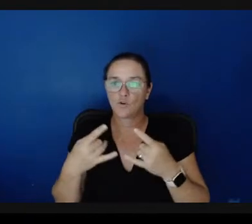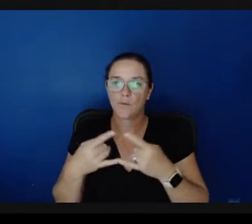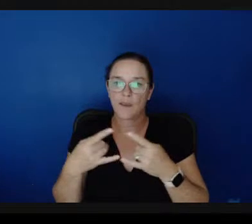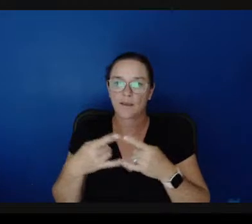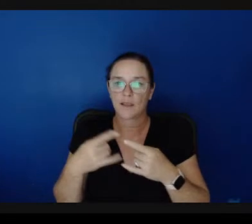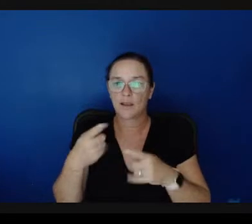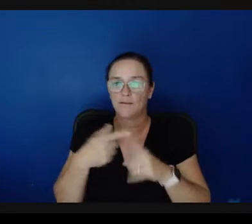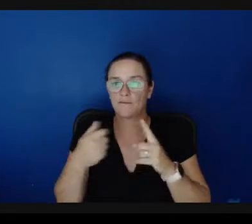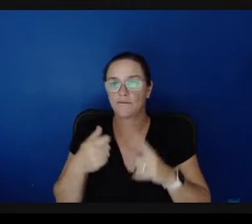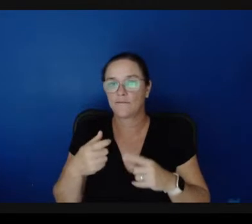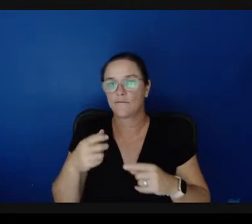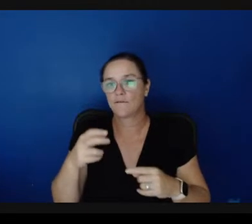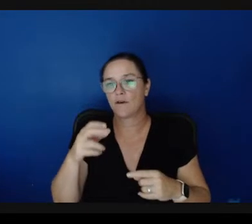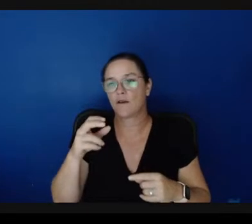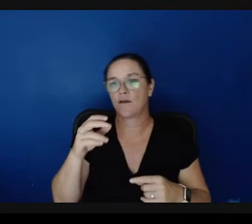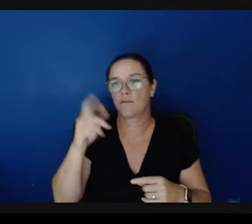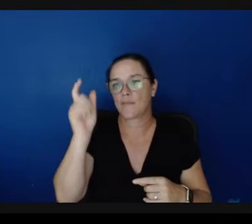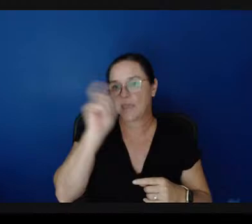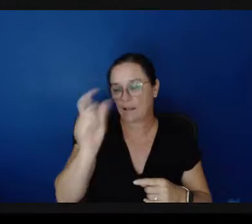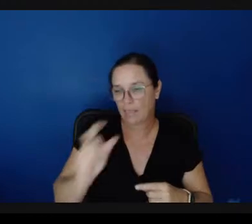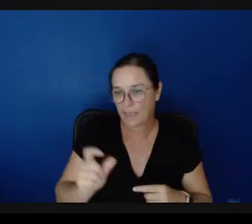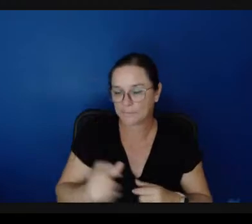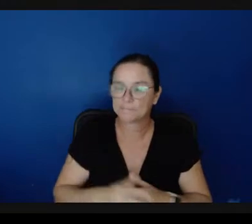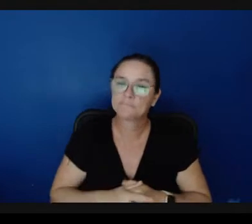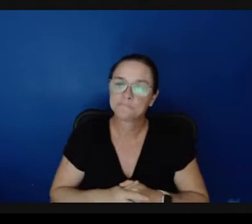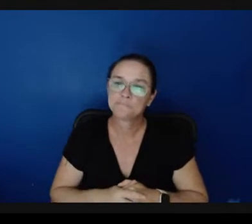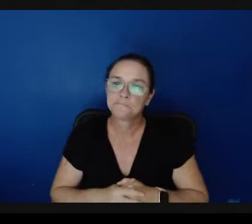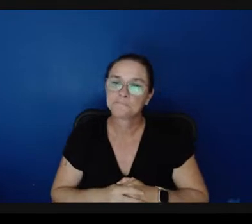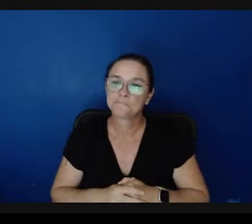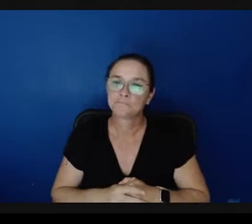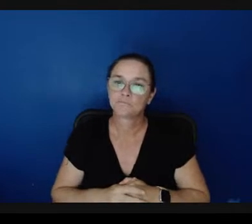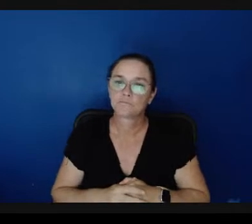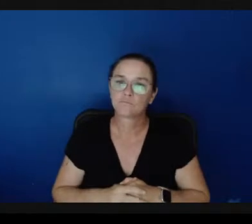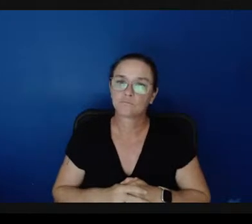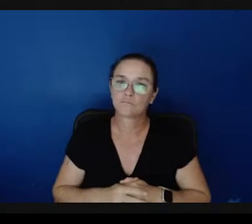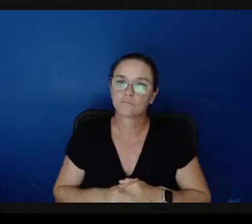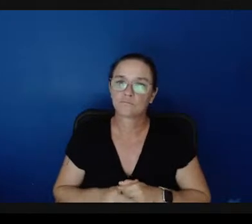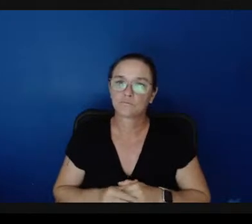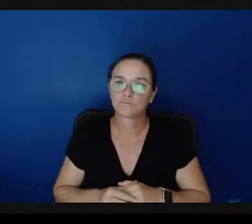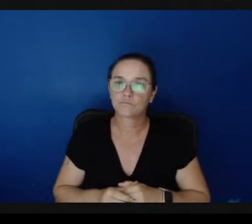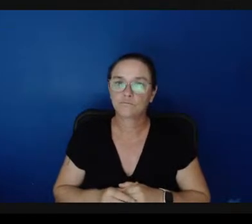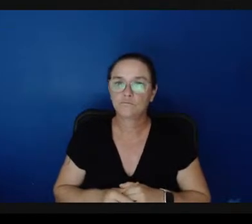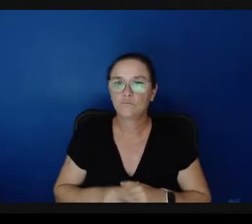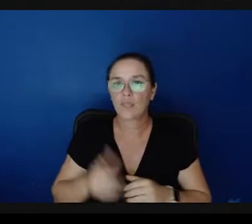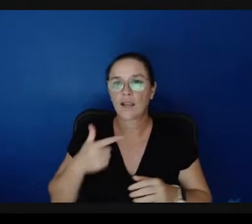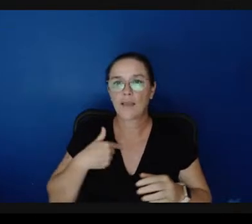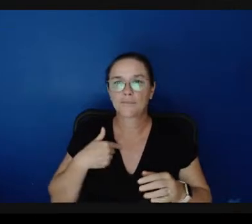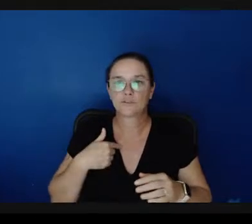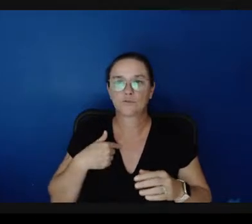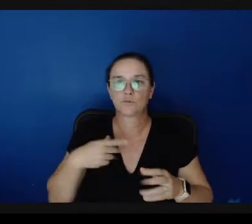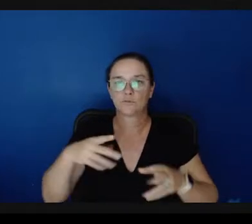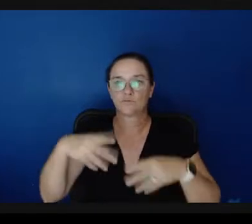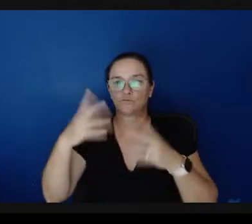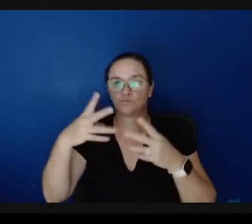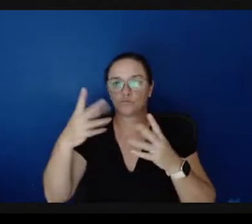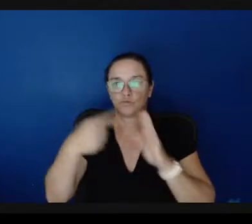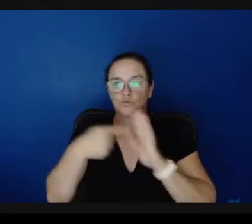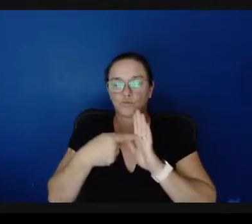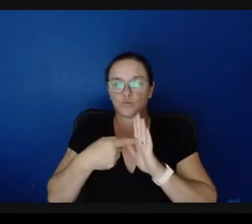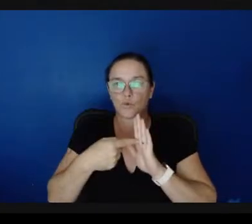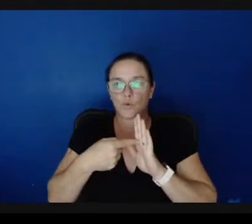as well. So Spain and Italy looks like this group. And I will just jump to